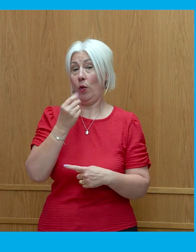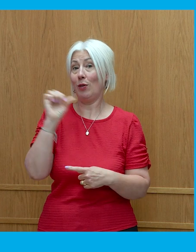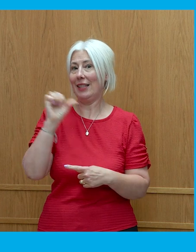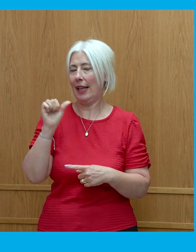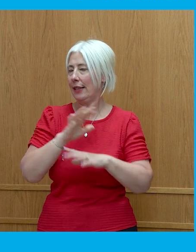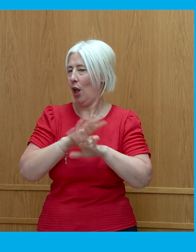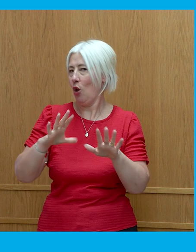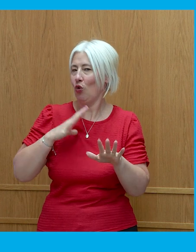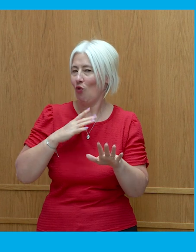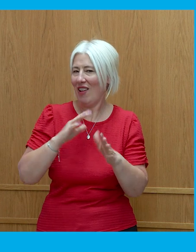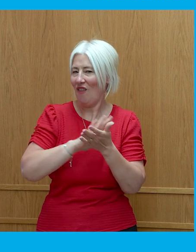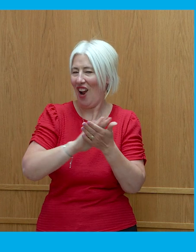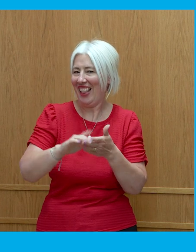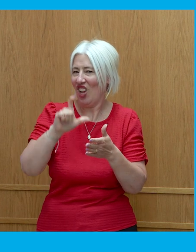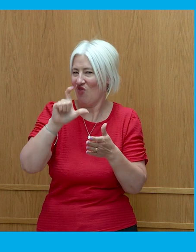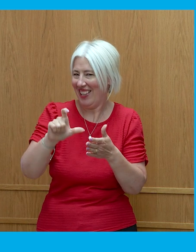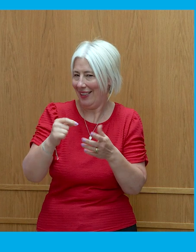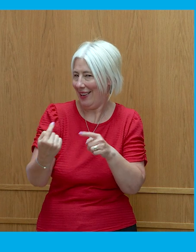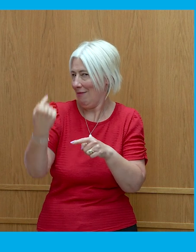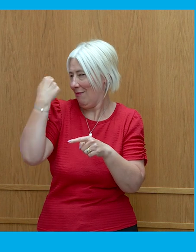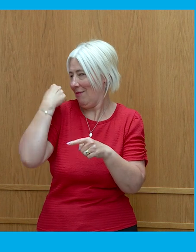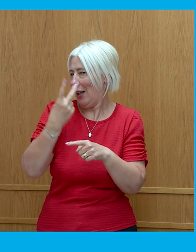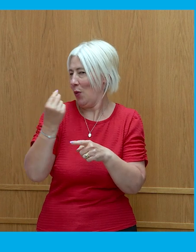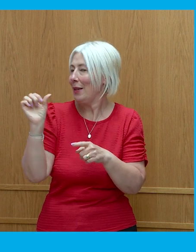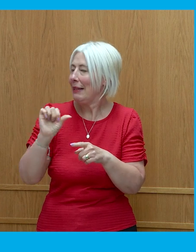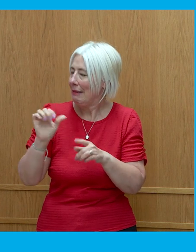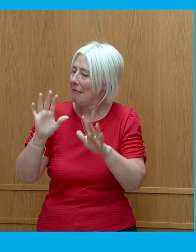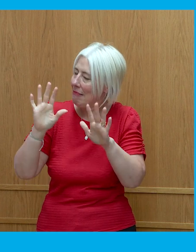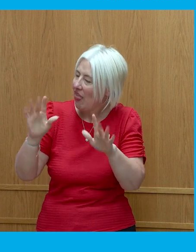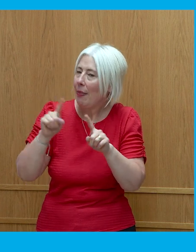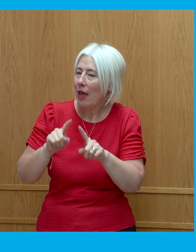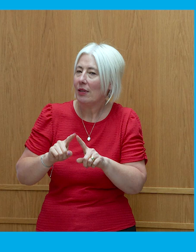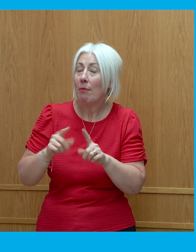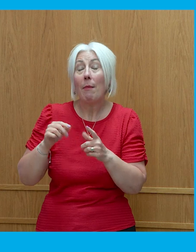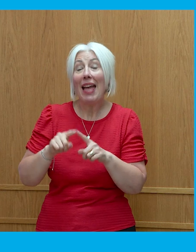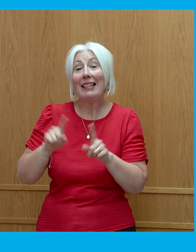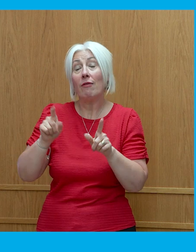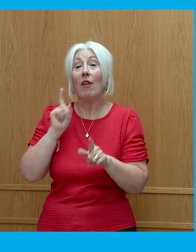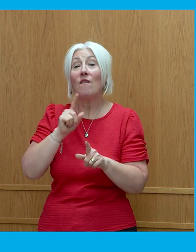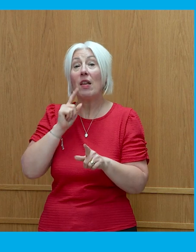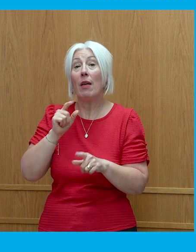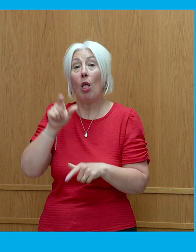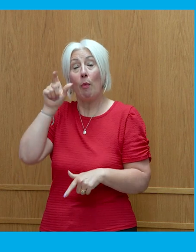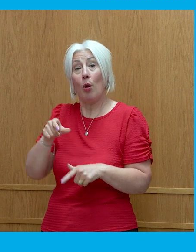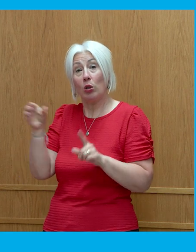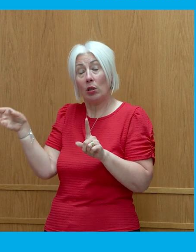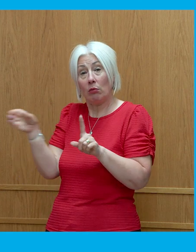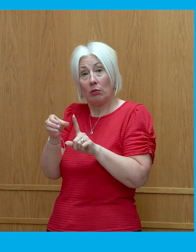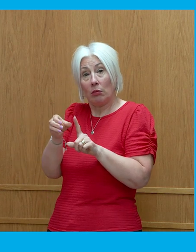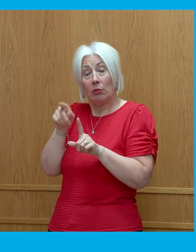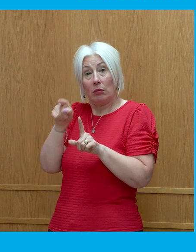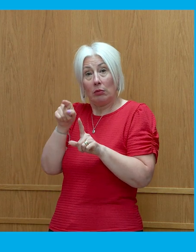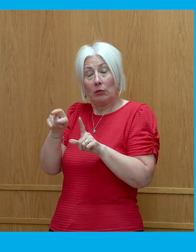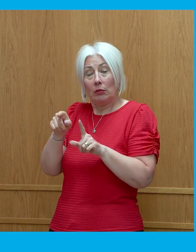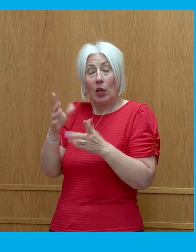Hillary female president in 2016. I think if that had been a different female candidate, we wouldn't have been talking about a first